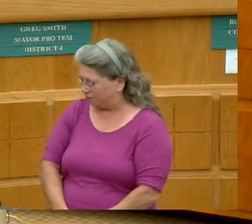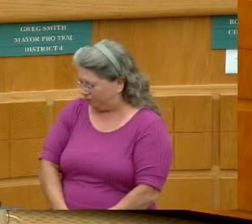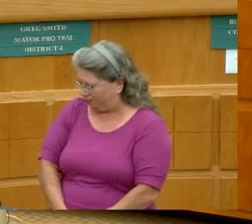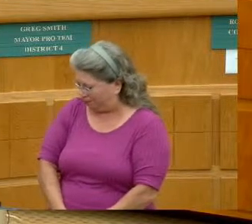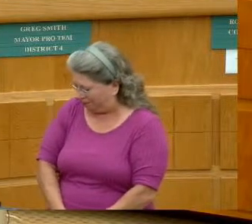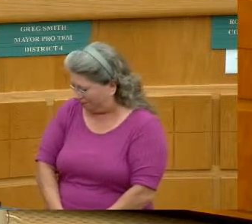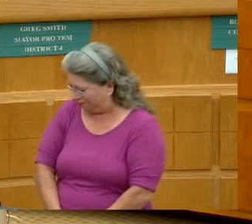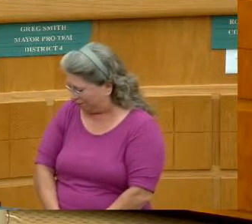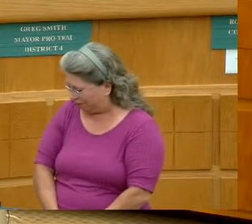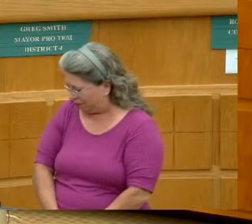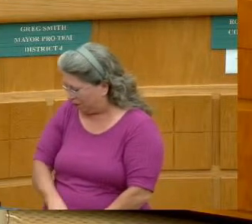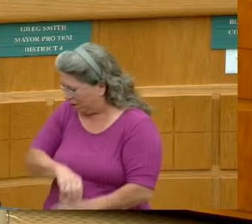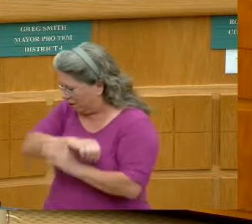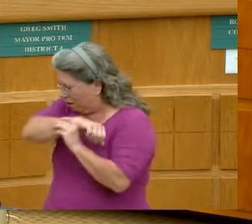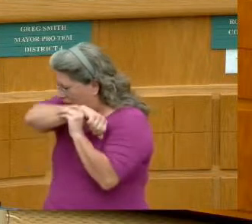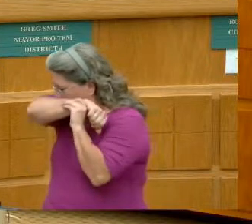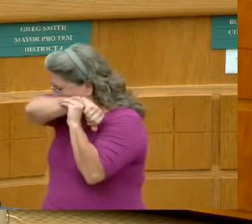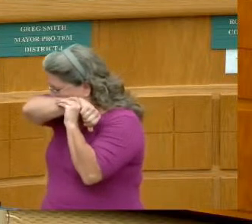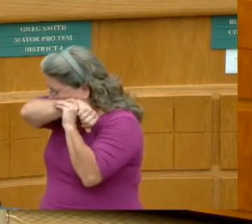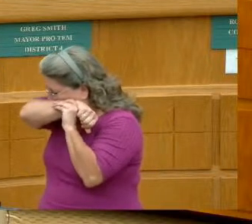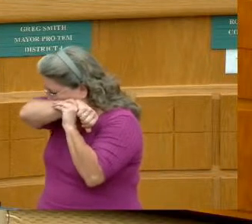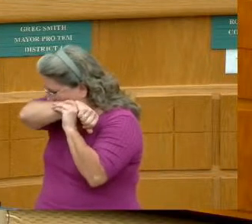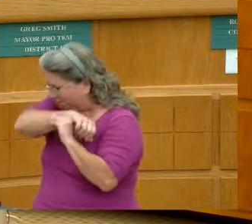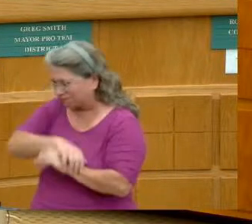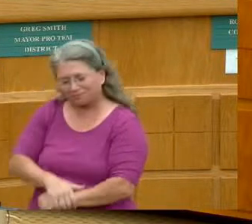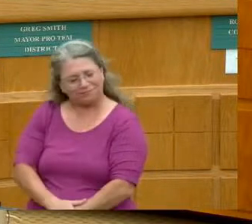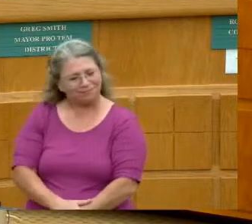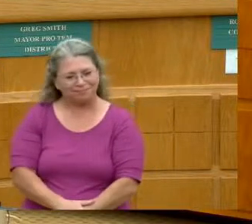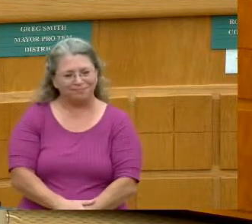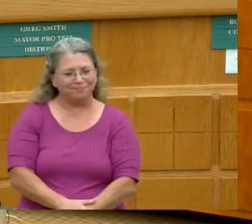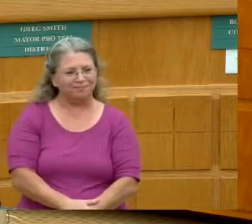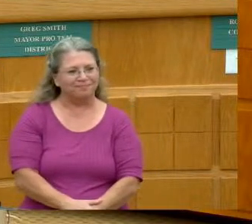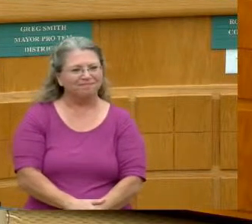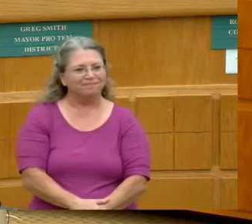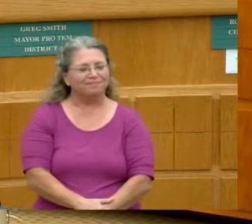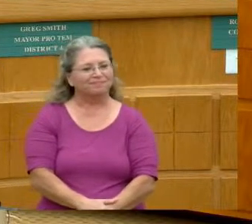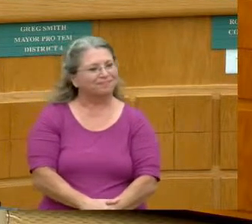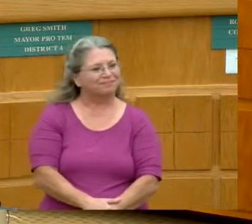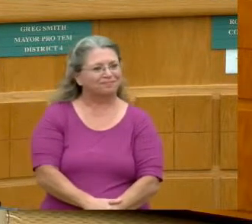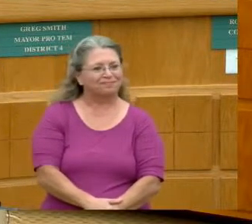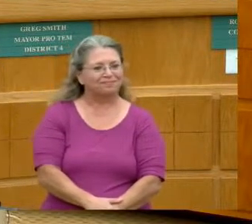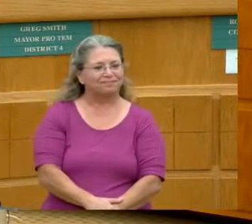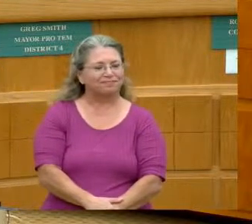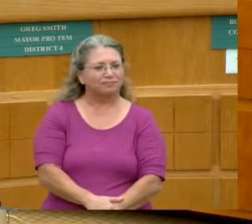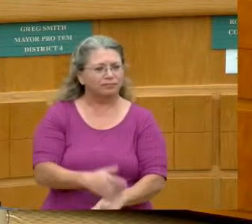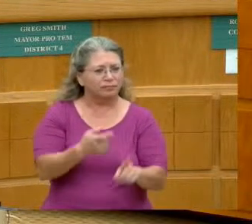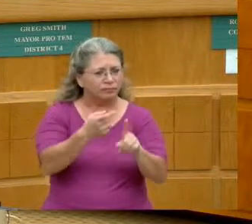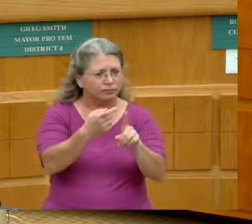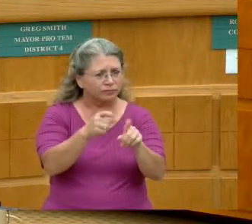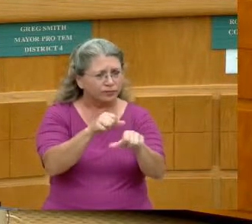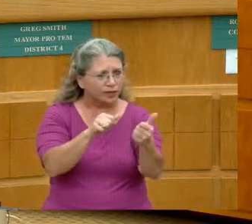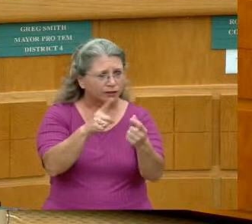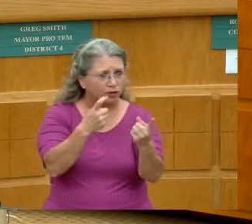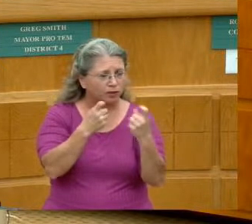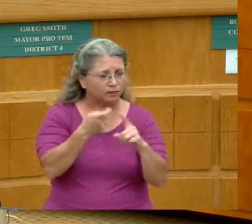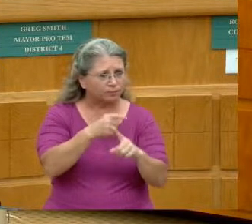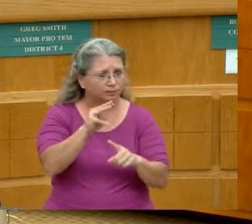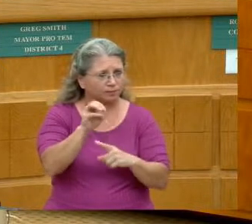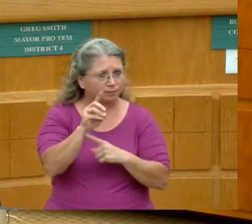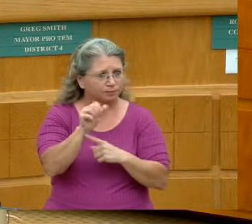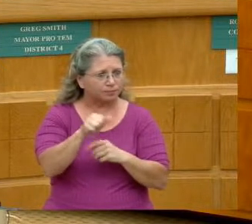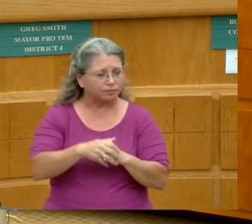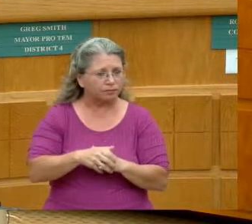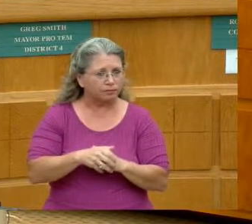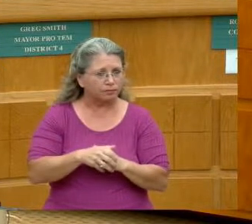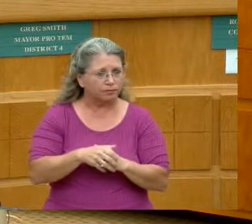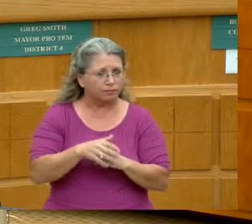Okay, I think we may have a few questions from the media. Yep. Okay. Let's see. Is there a concentration of the cases